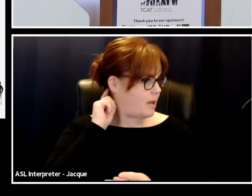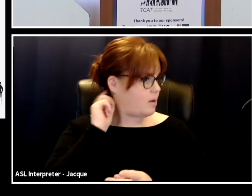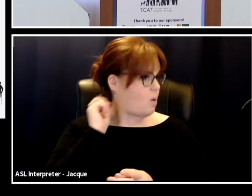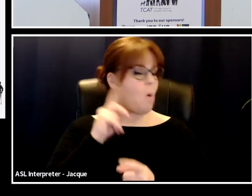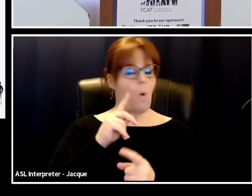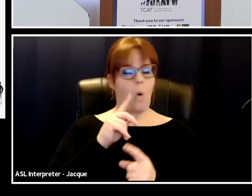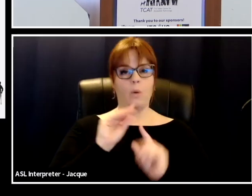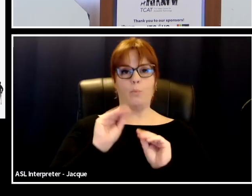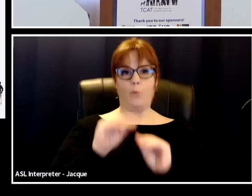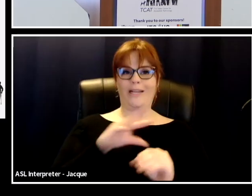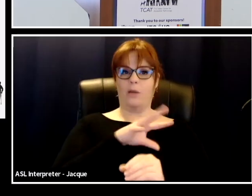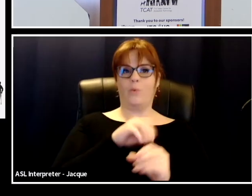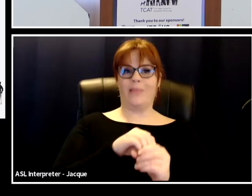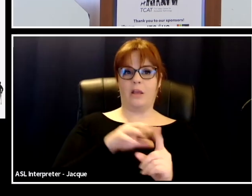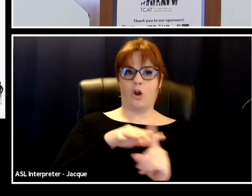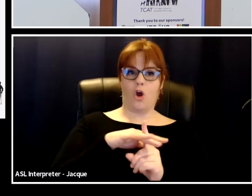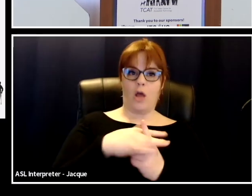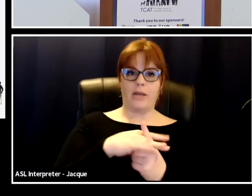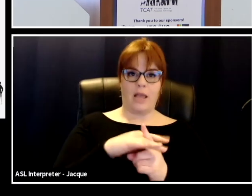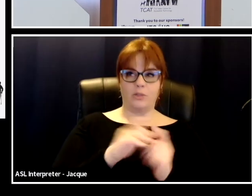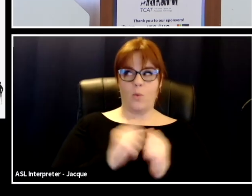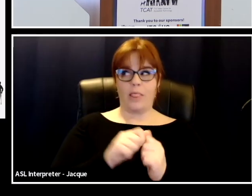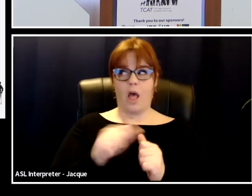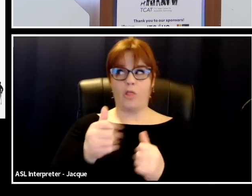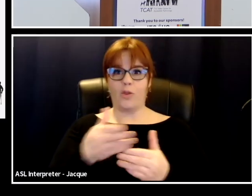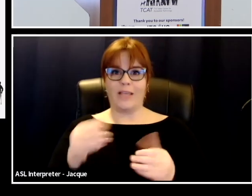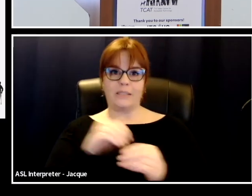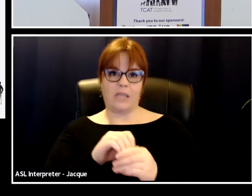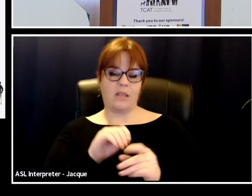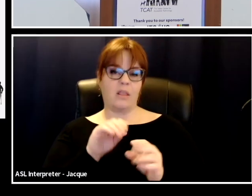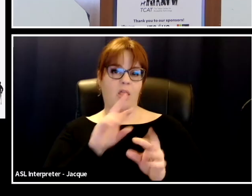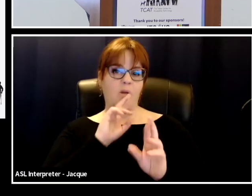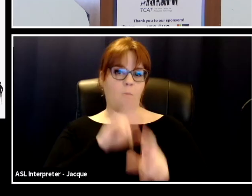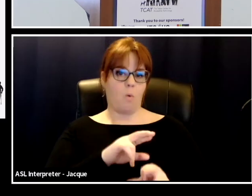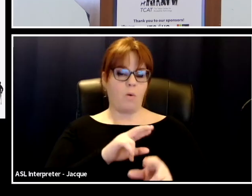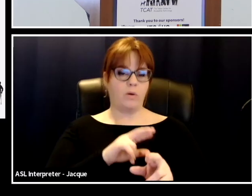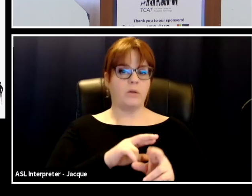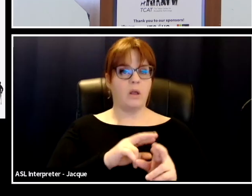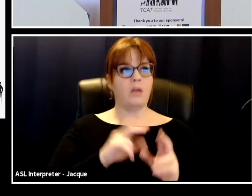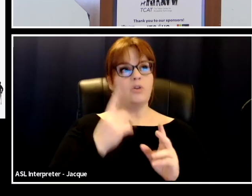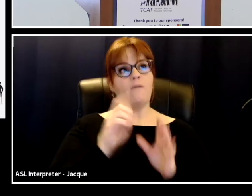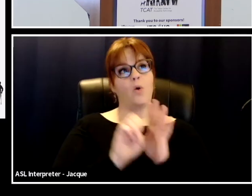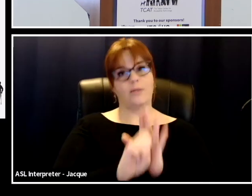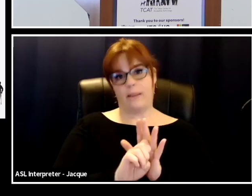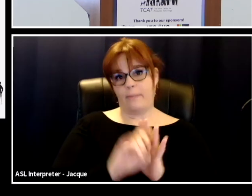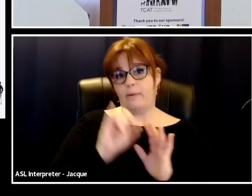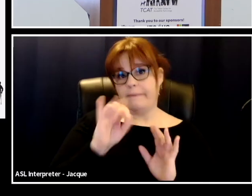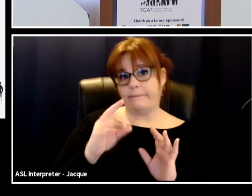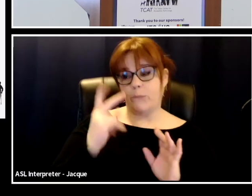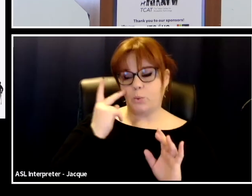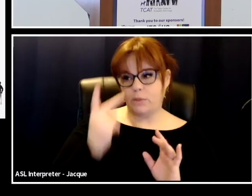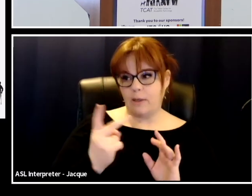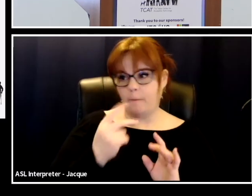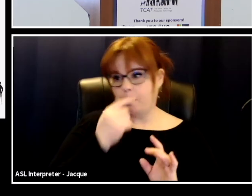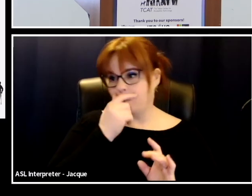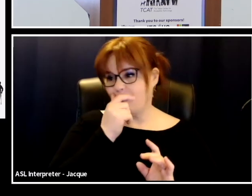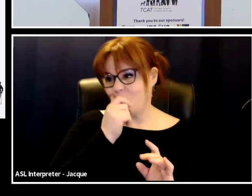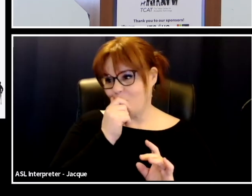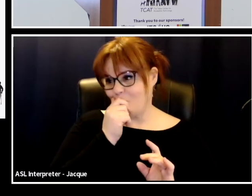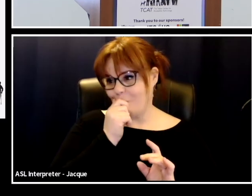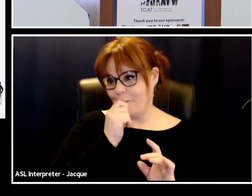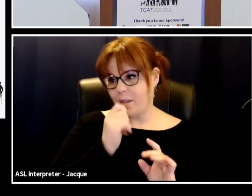contextualizing other things within the report, you know, with that knowledge, knowing that, for example, if you see, you